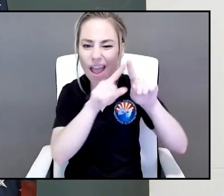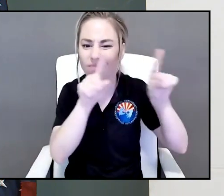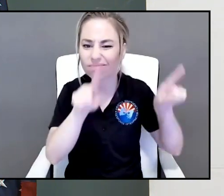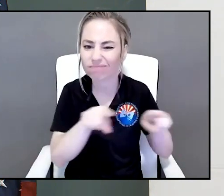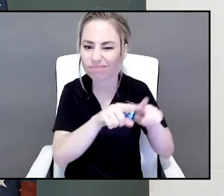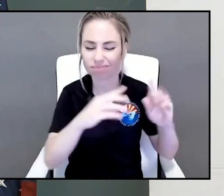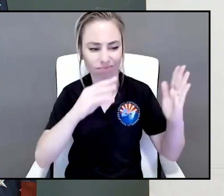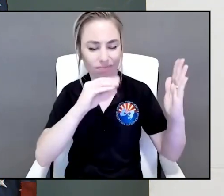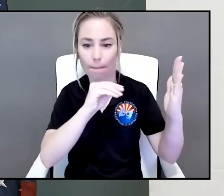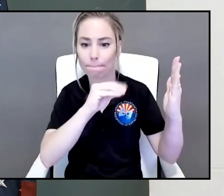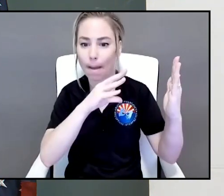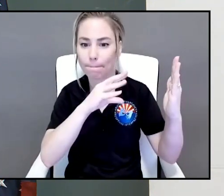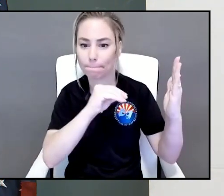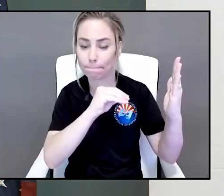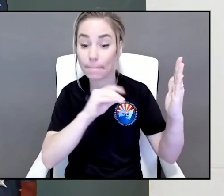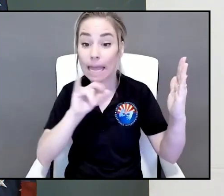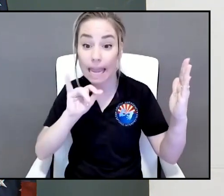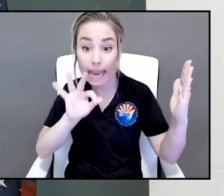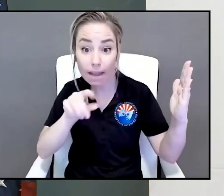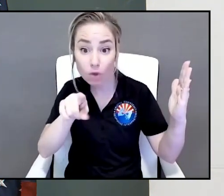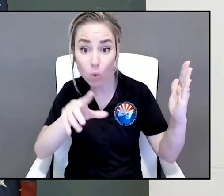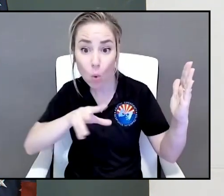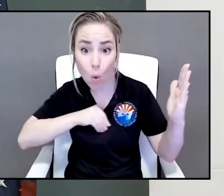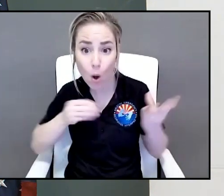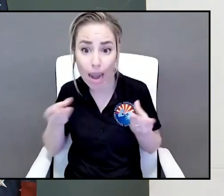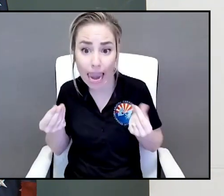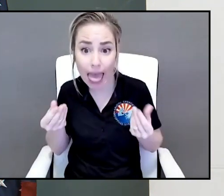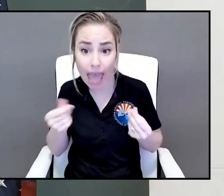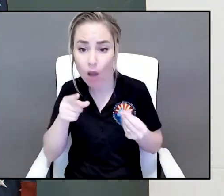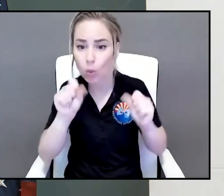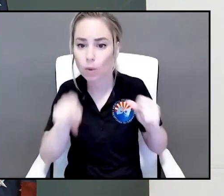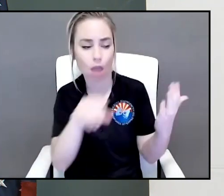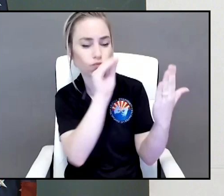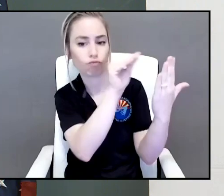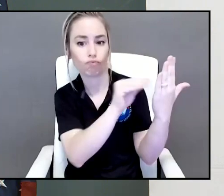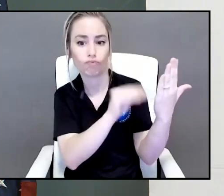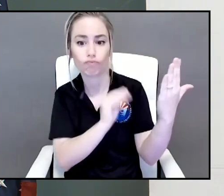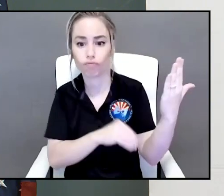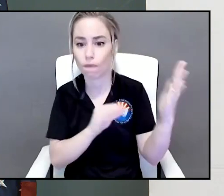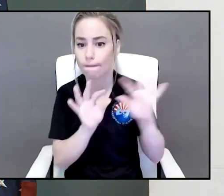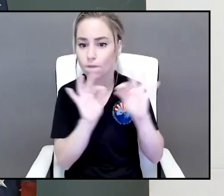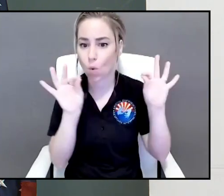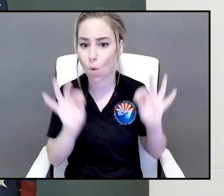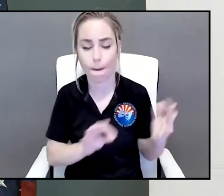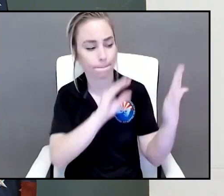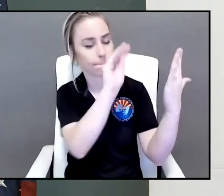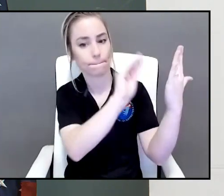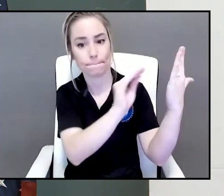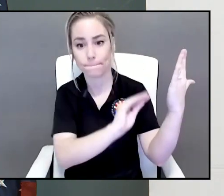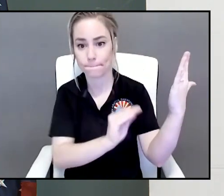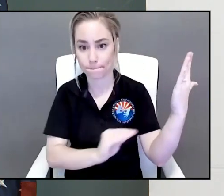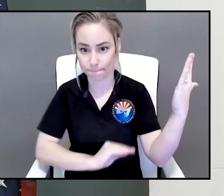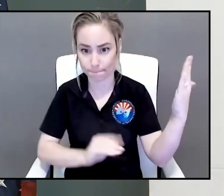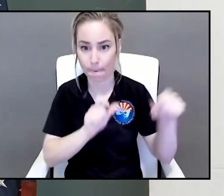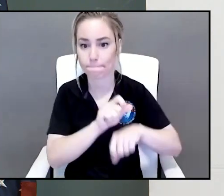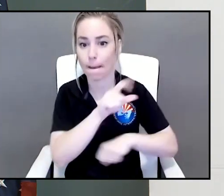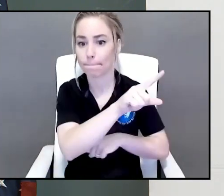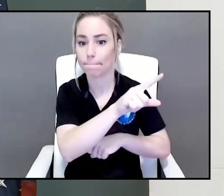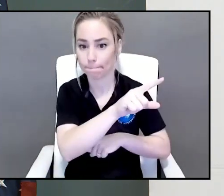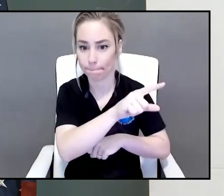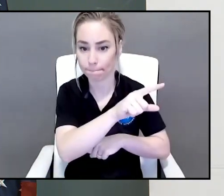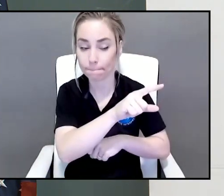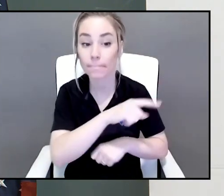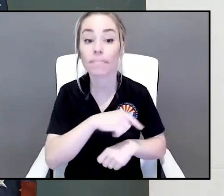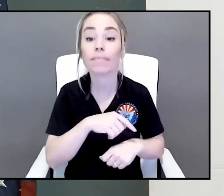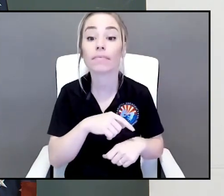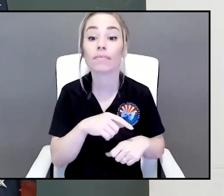you're a landowner, and then you can fill out that form. That form will then be somebody from the